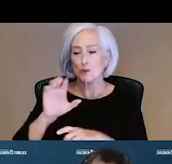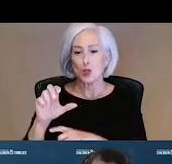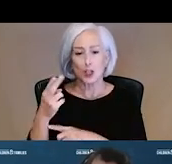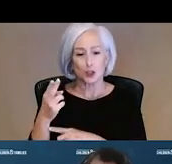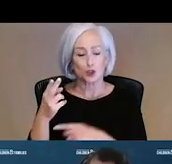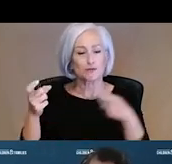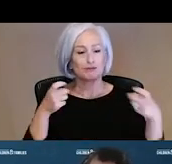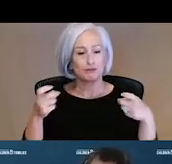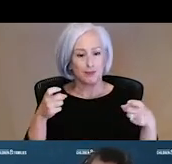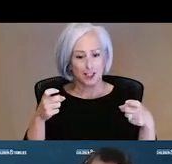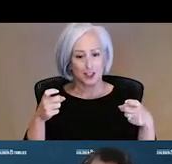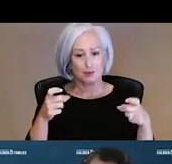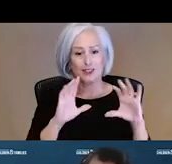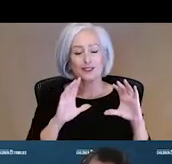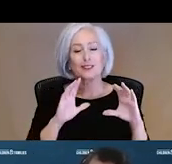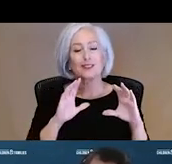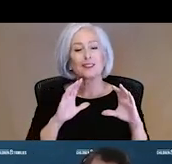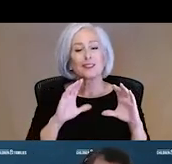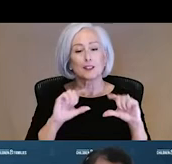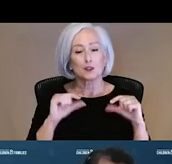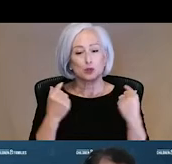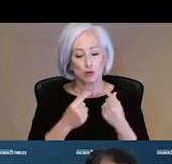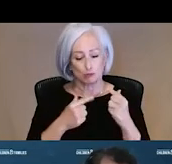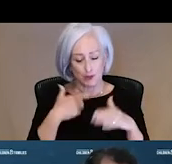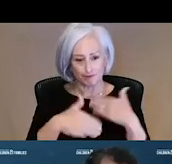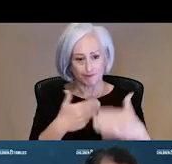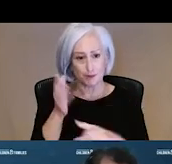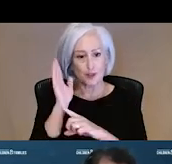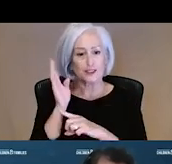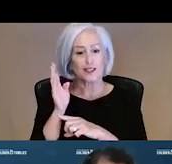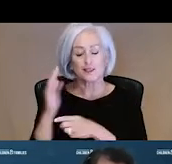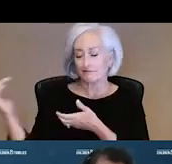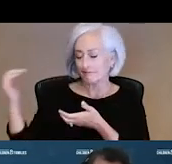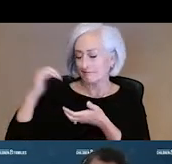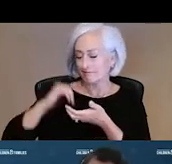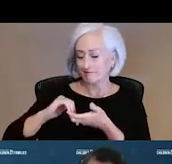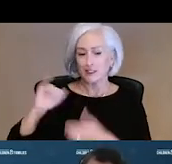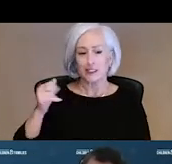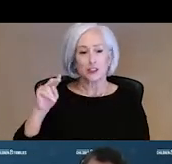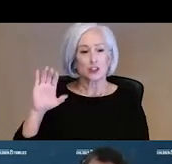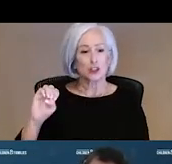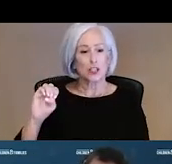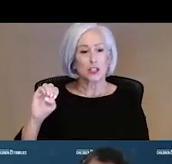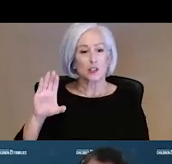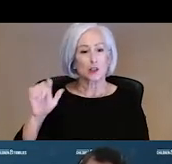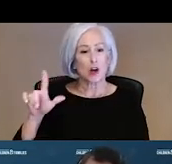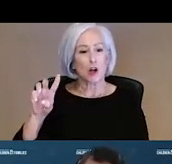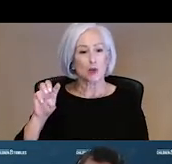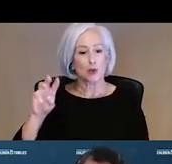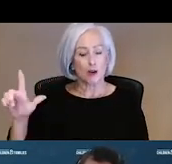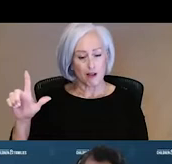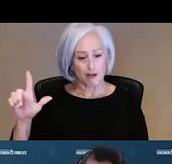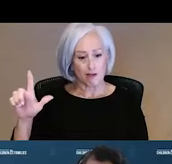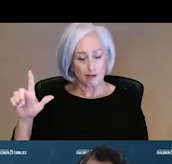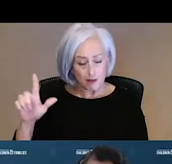program has partnered with Director Janice Caldwell and her team in the Office of Grants Management to provide a three-part financial grants